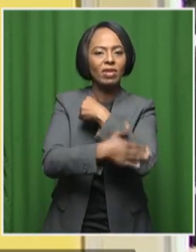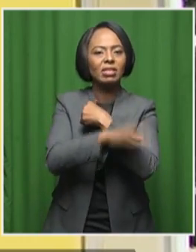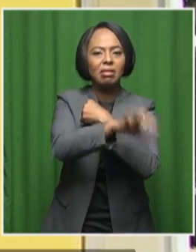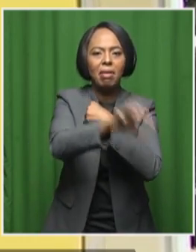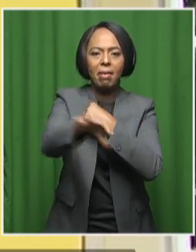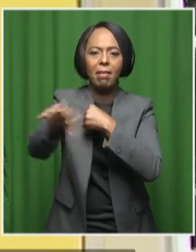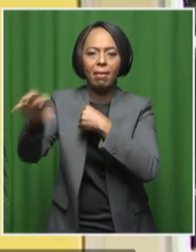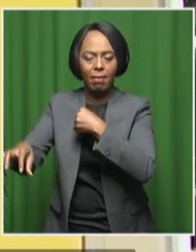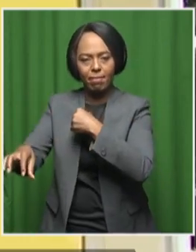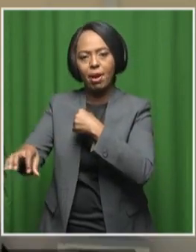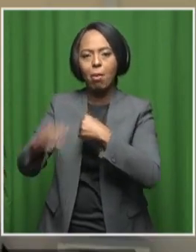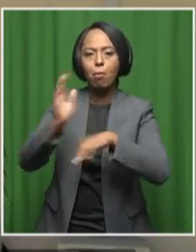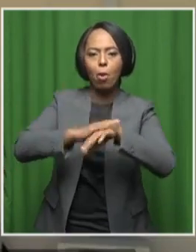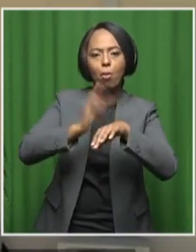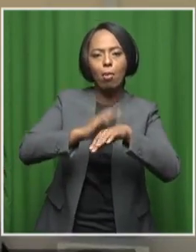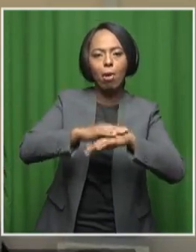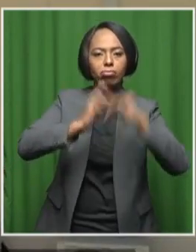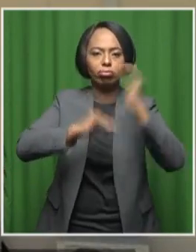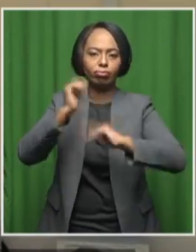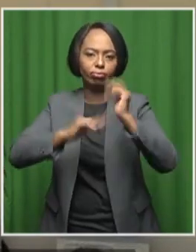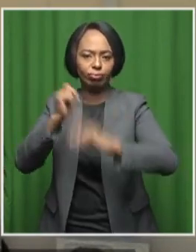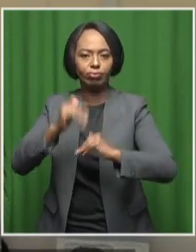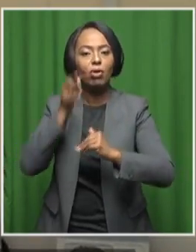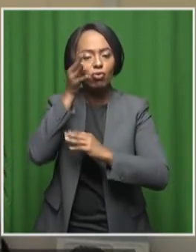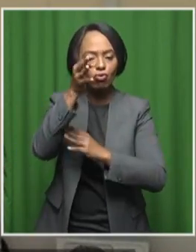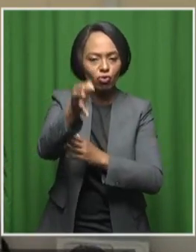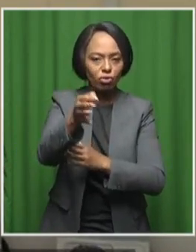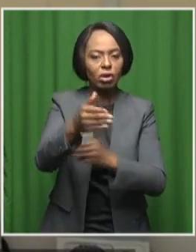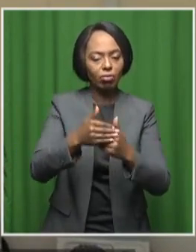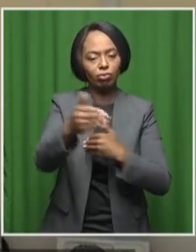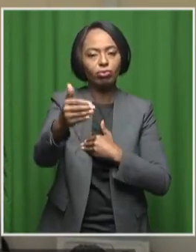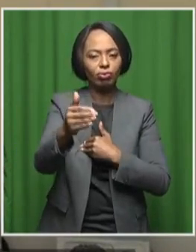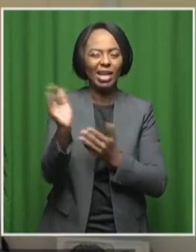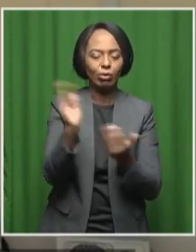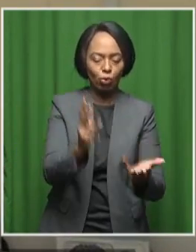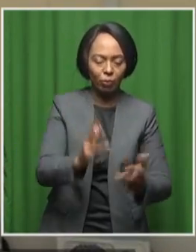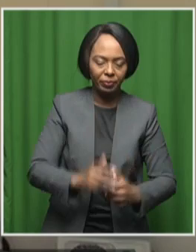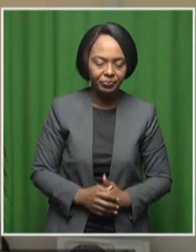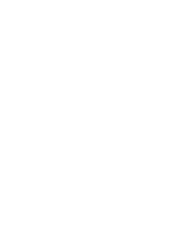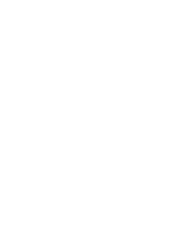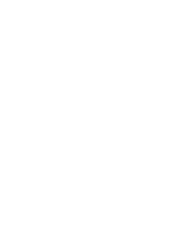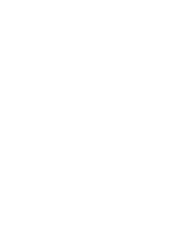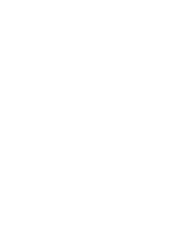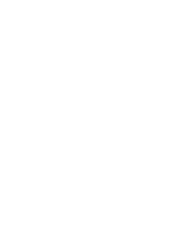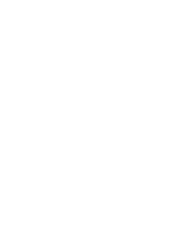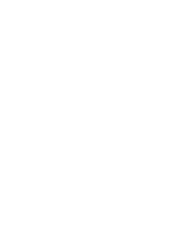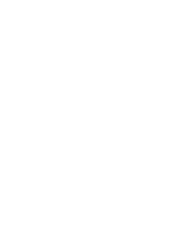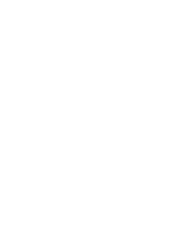expected to be built in the near future. Lwando Nomoyi, SABC News, Nxuba.